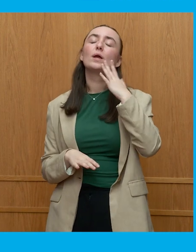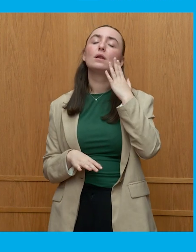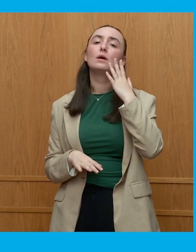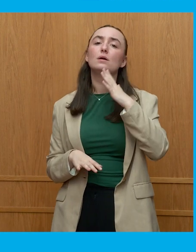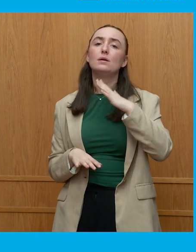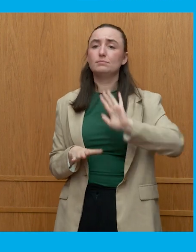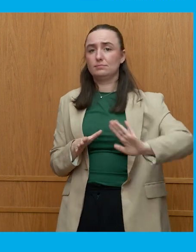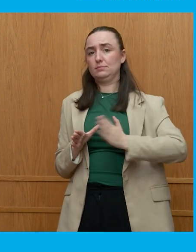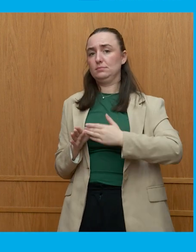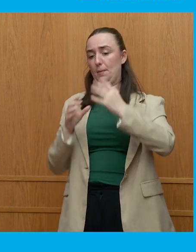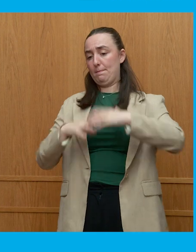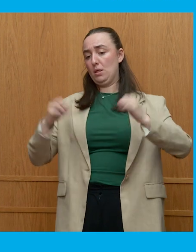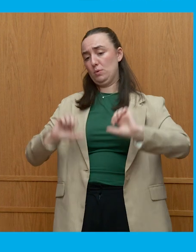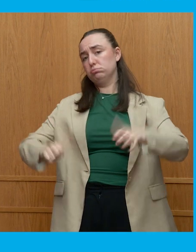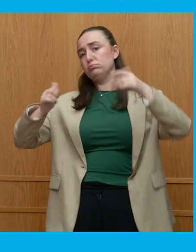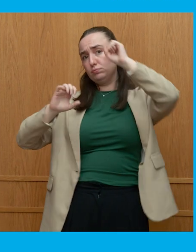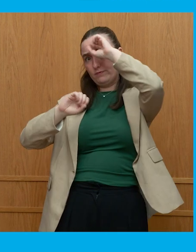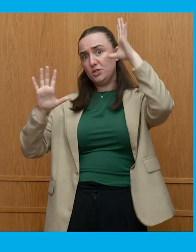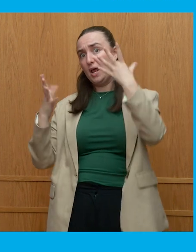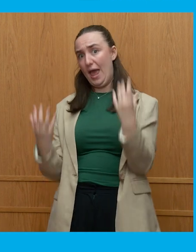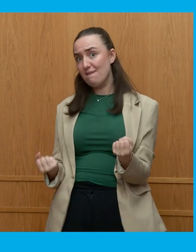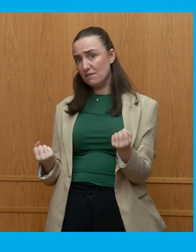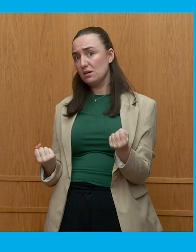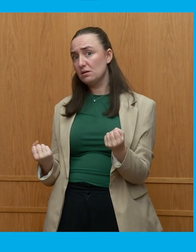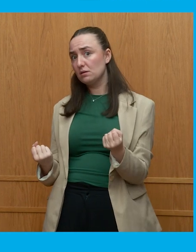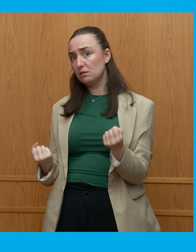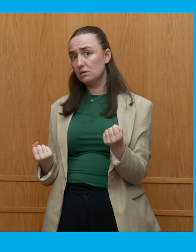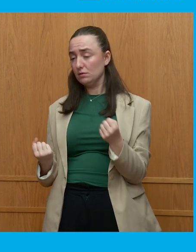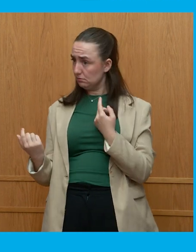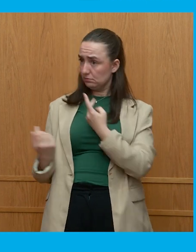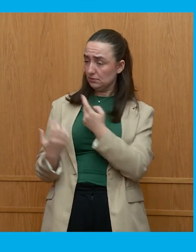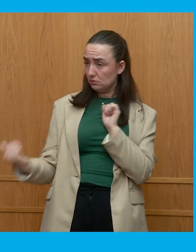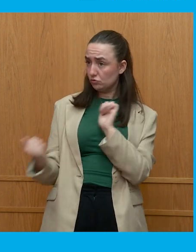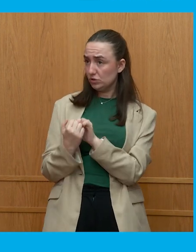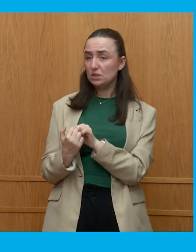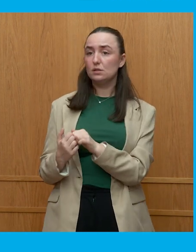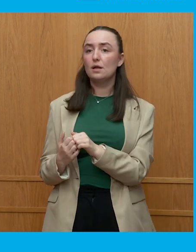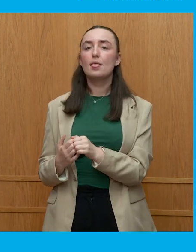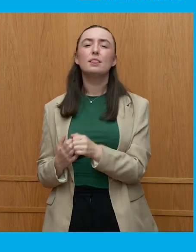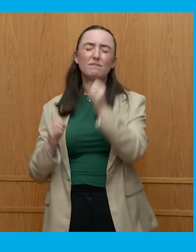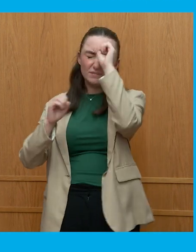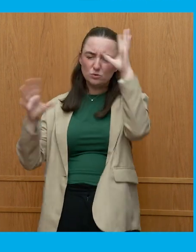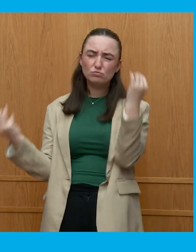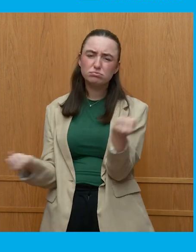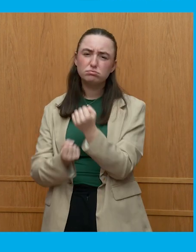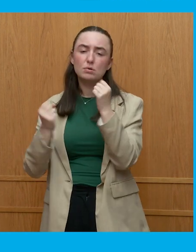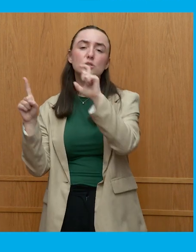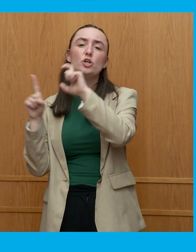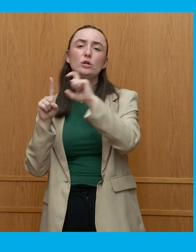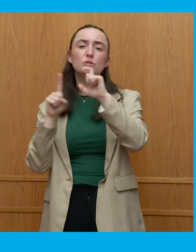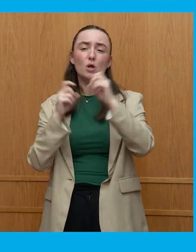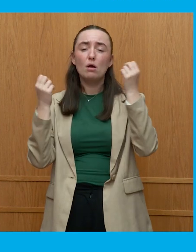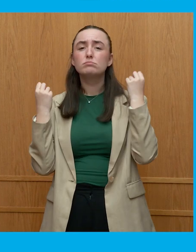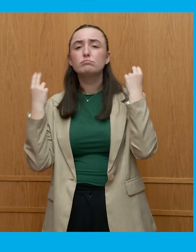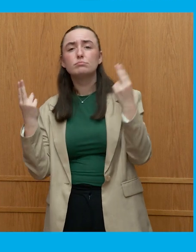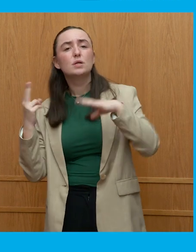a fantastic vision. And the vision was strong, and Donald Dore started this competition